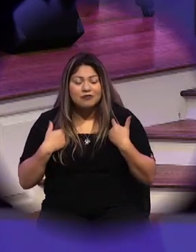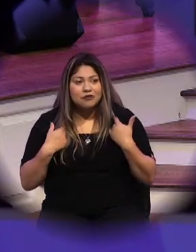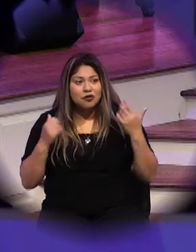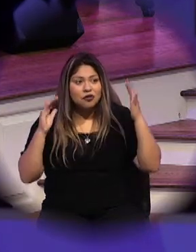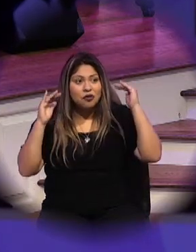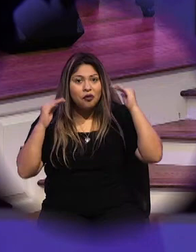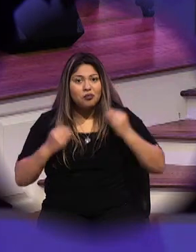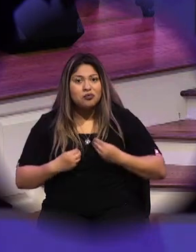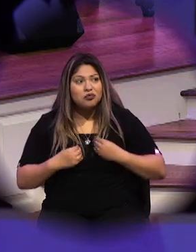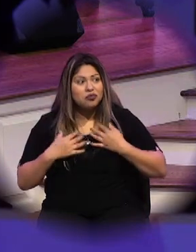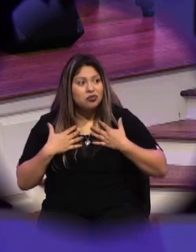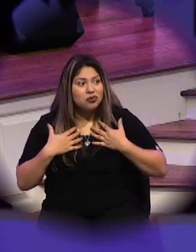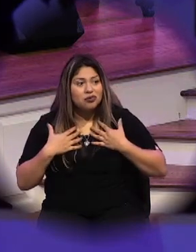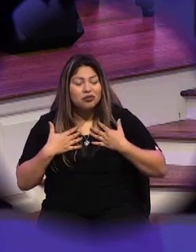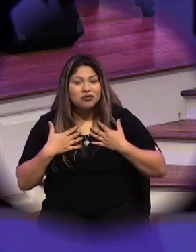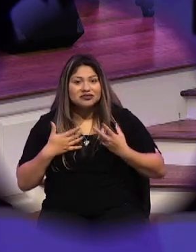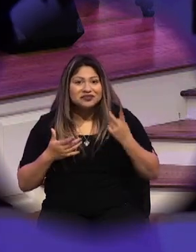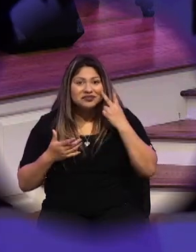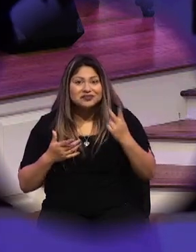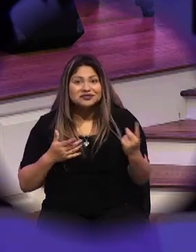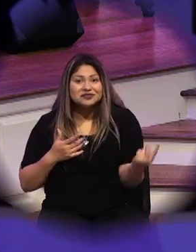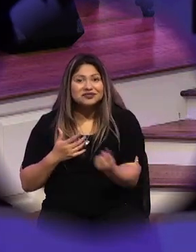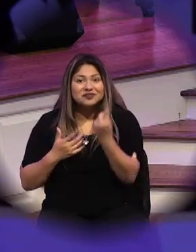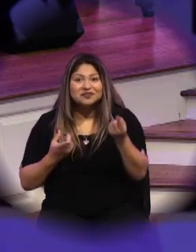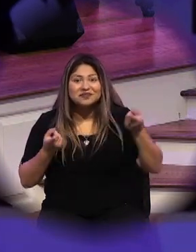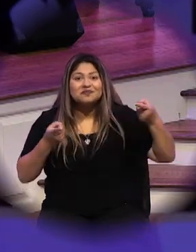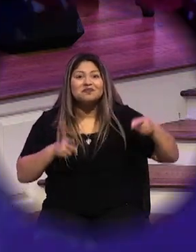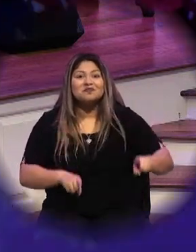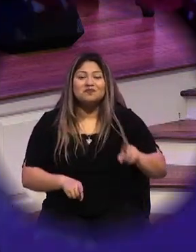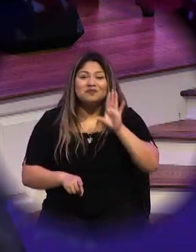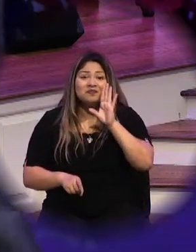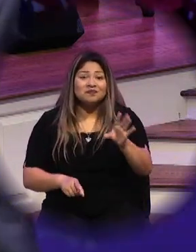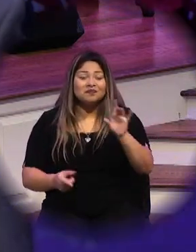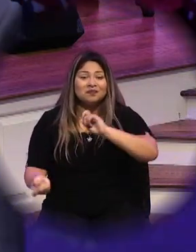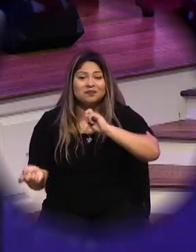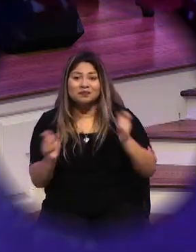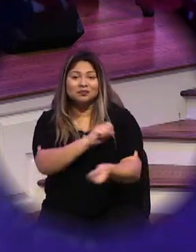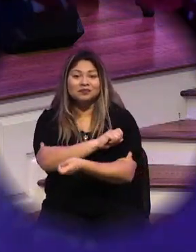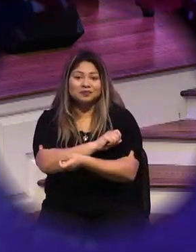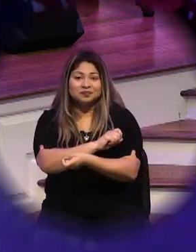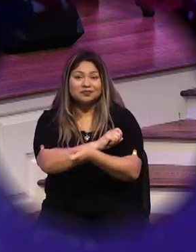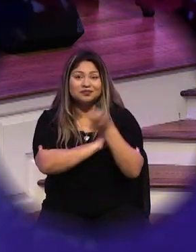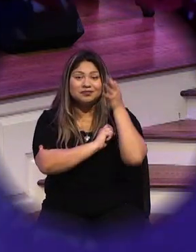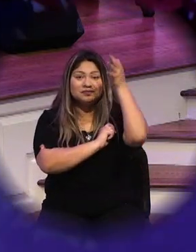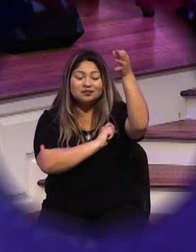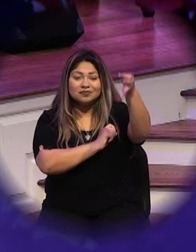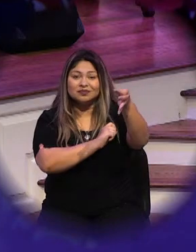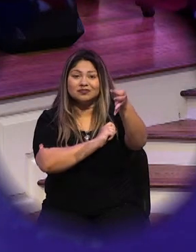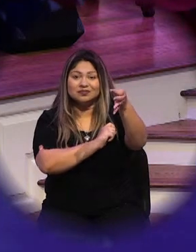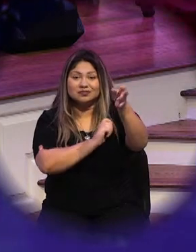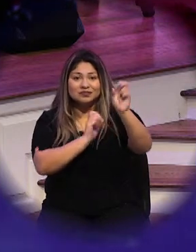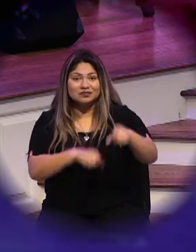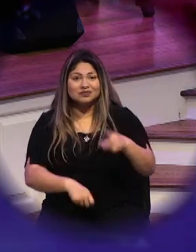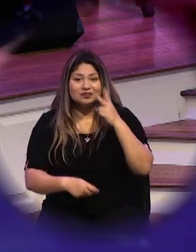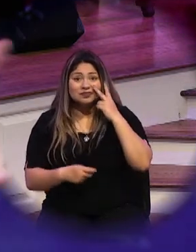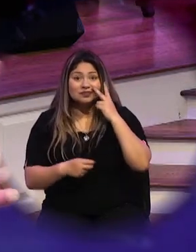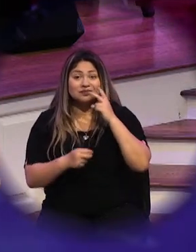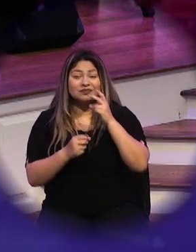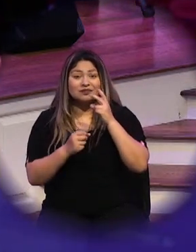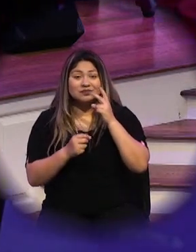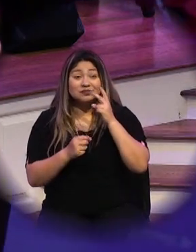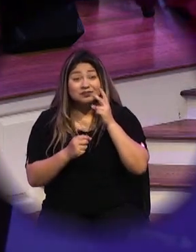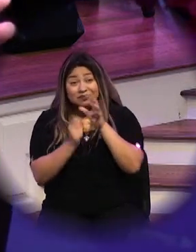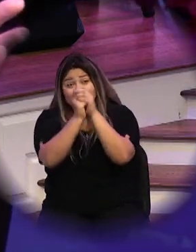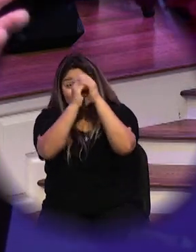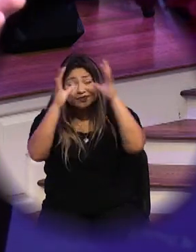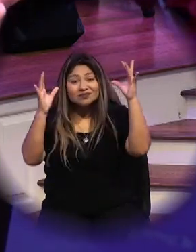happened that we believe will change the future so that we can envision a day when we'll be